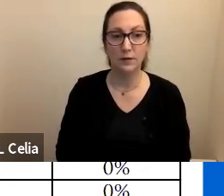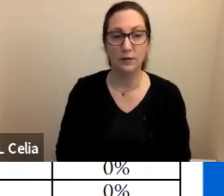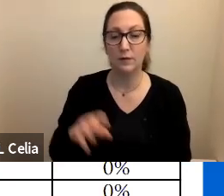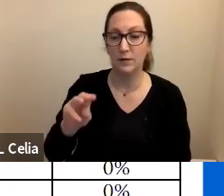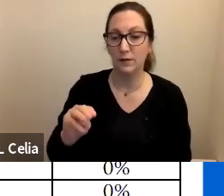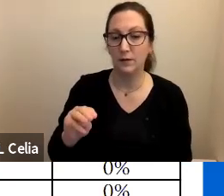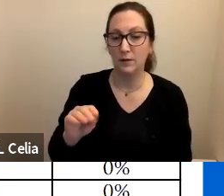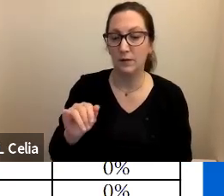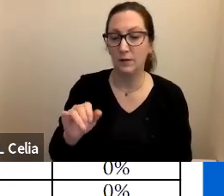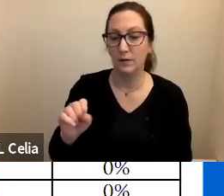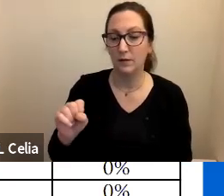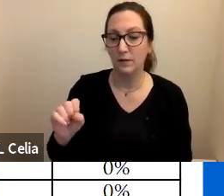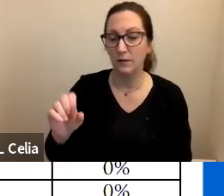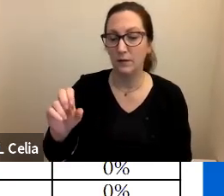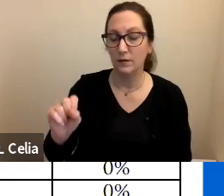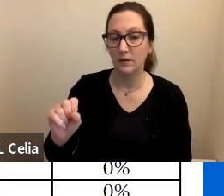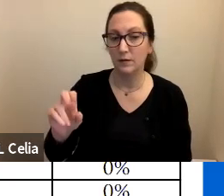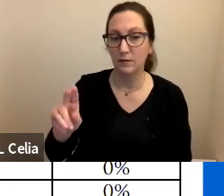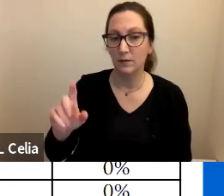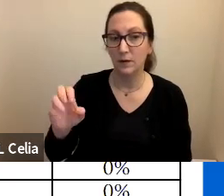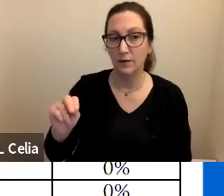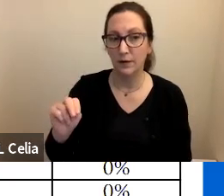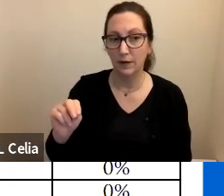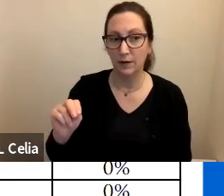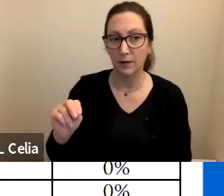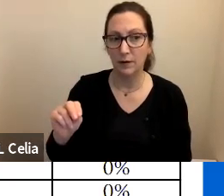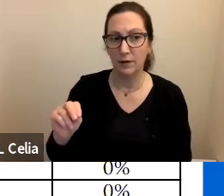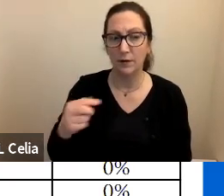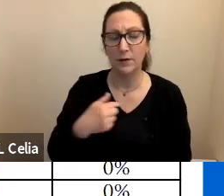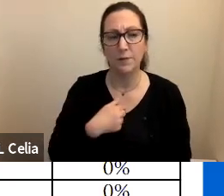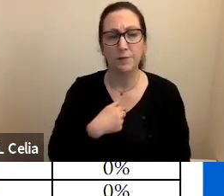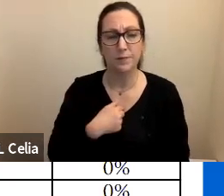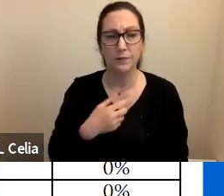Ms. Roberts, I think, okay, there, I'm sorry. I was going to ask about